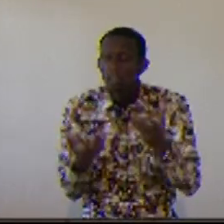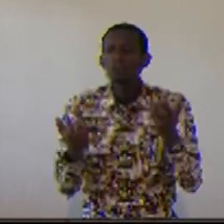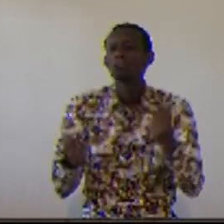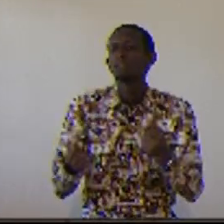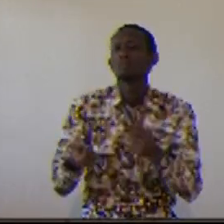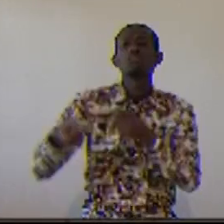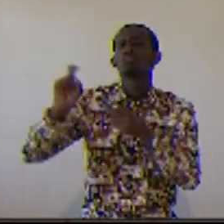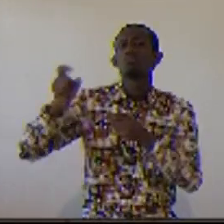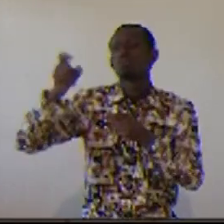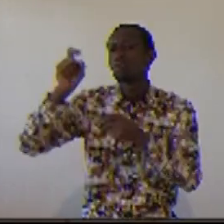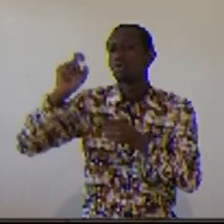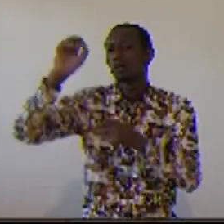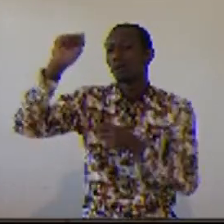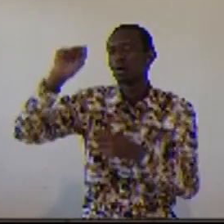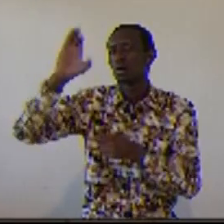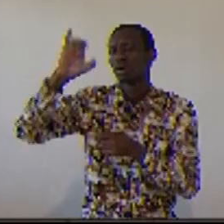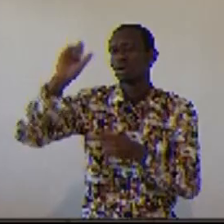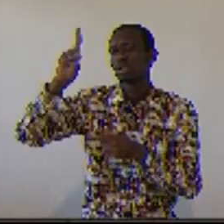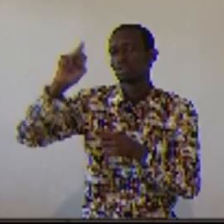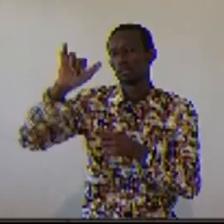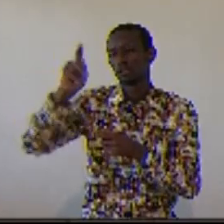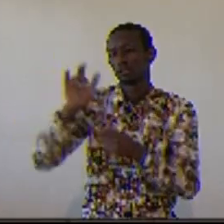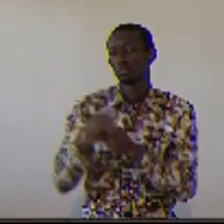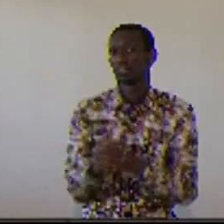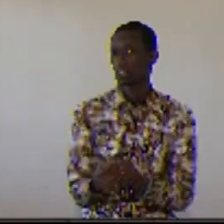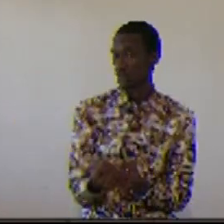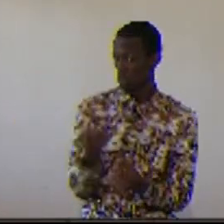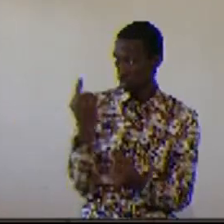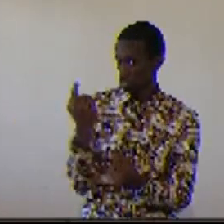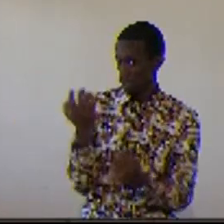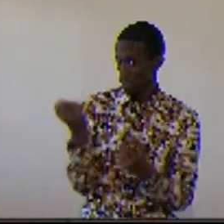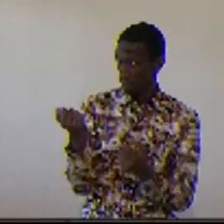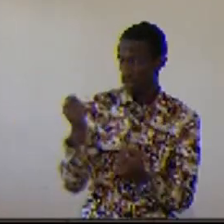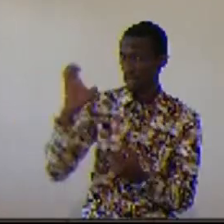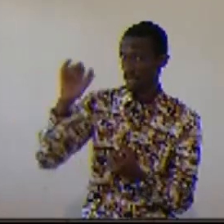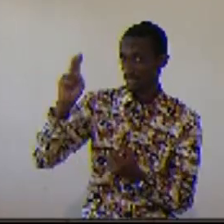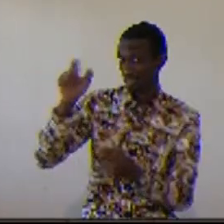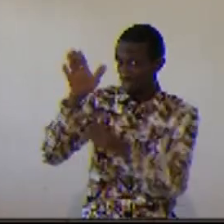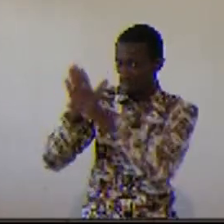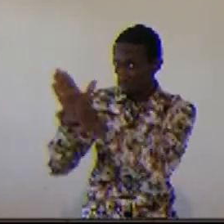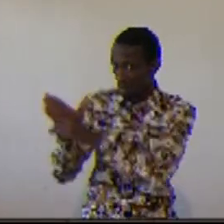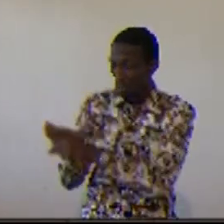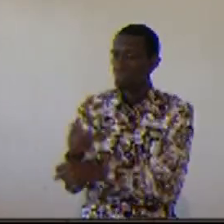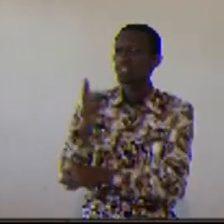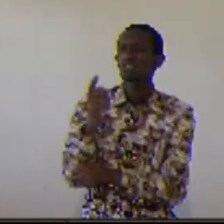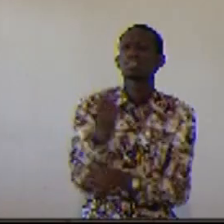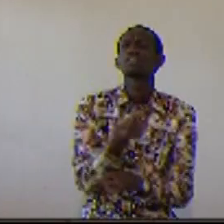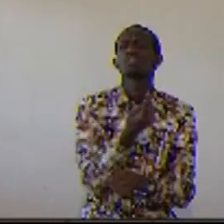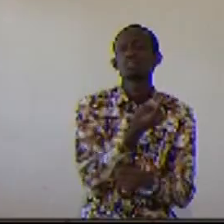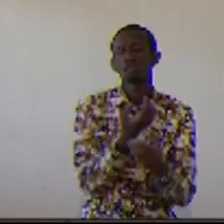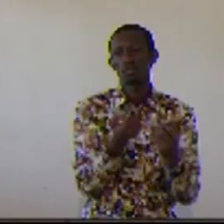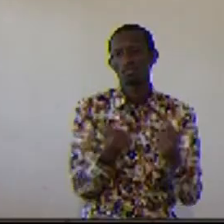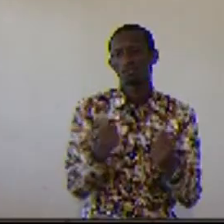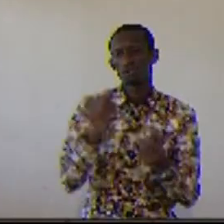is the one that withdraws the electron. This is the least. So that is the order. When you are starting, this is the least